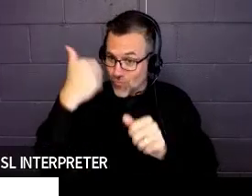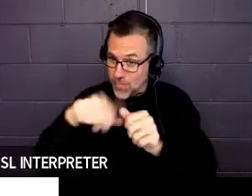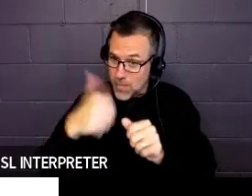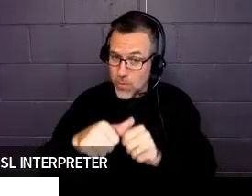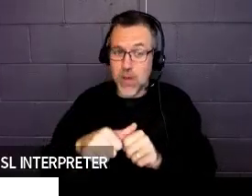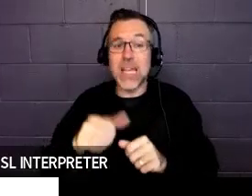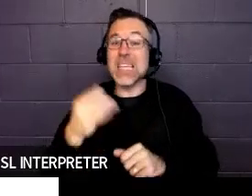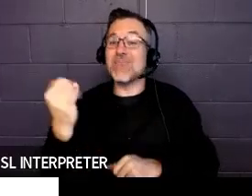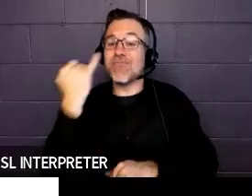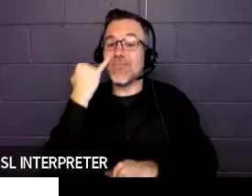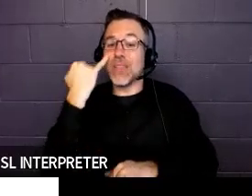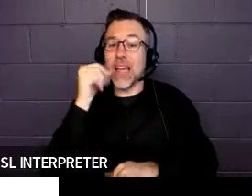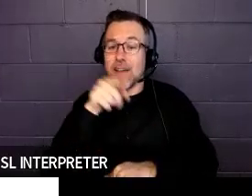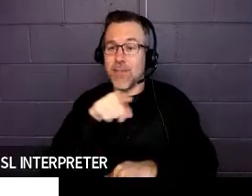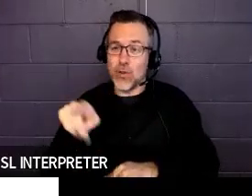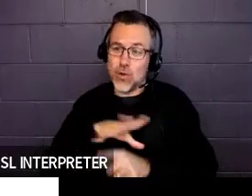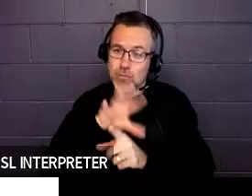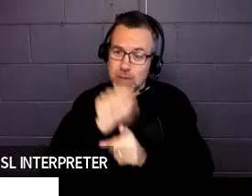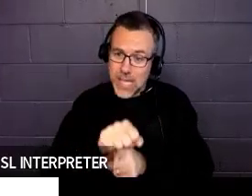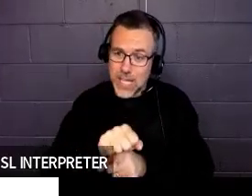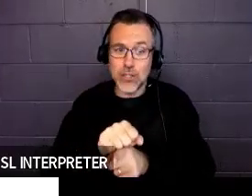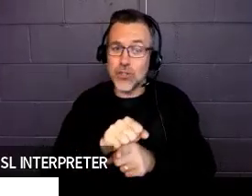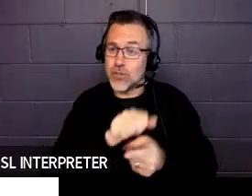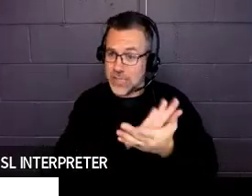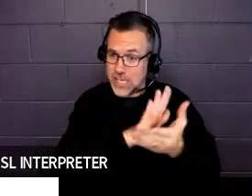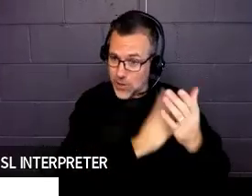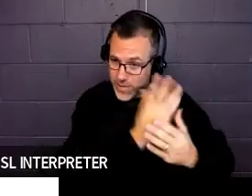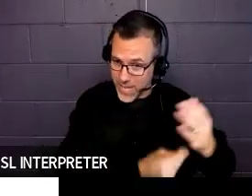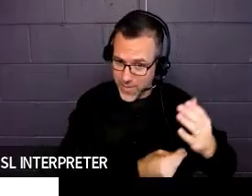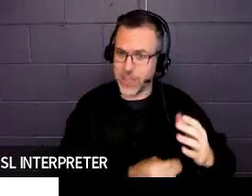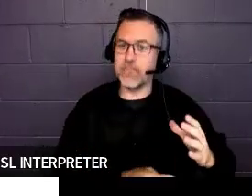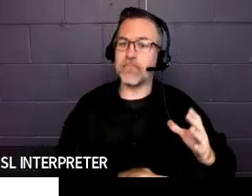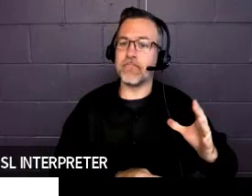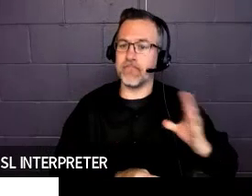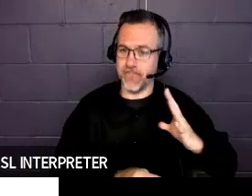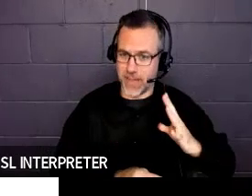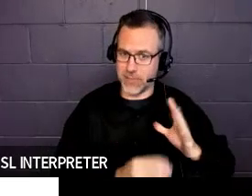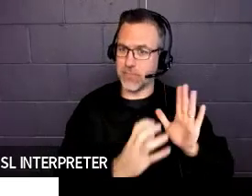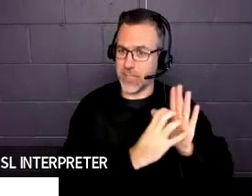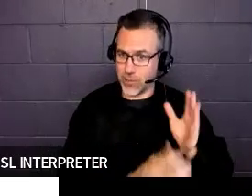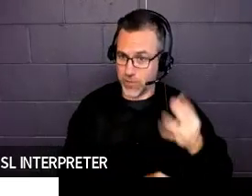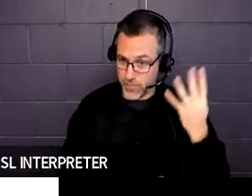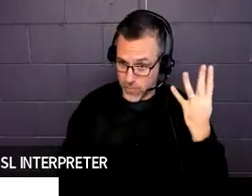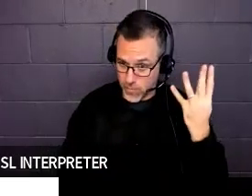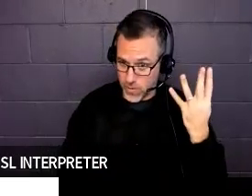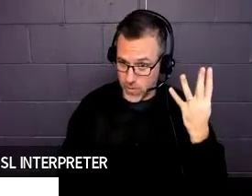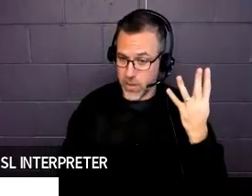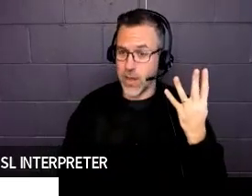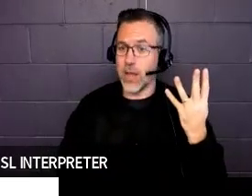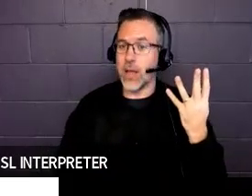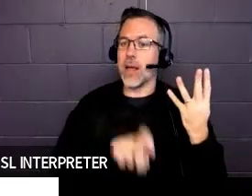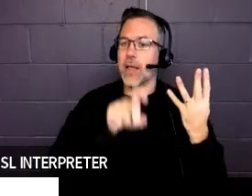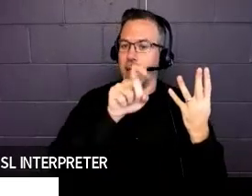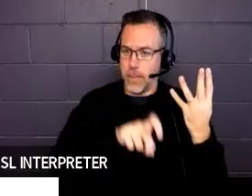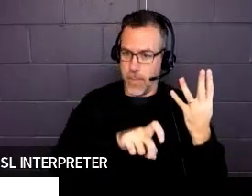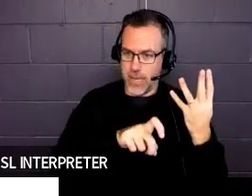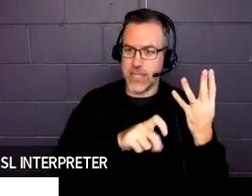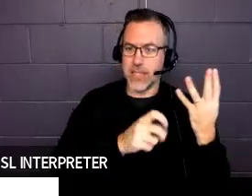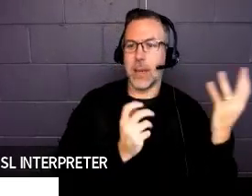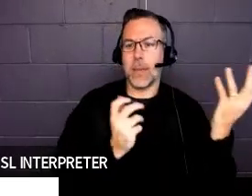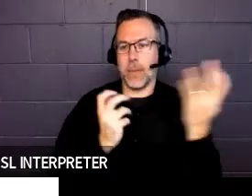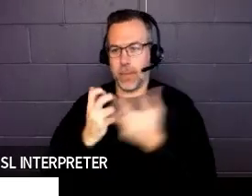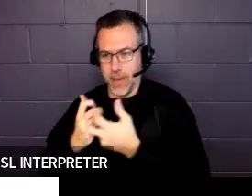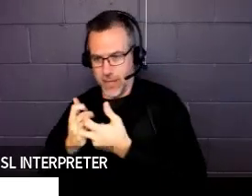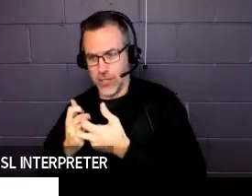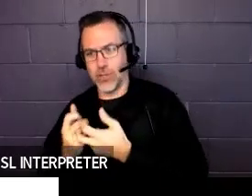have identified those specific skill deficits in section 4, they must align to the present